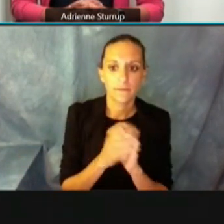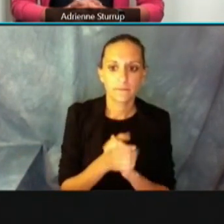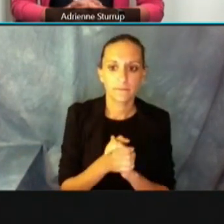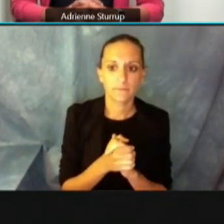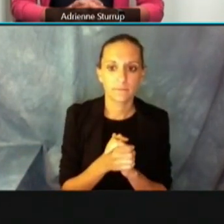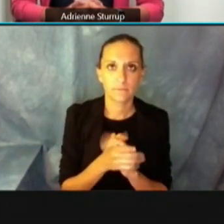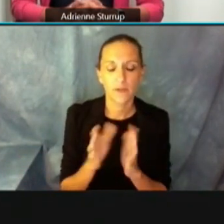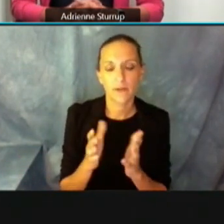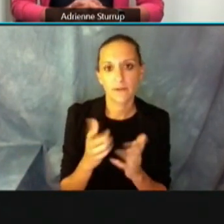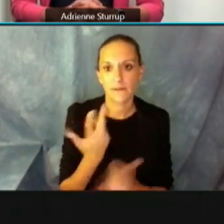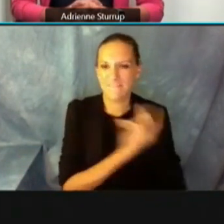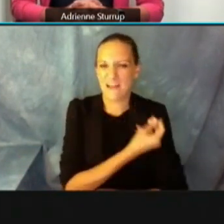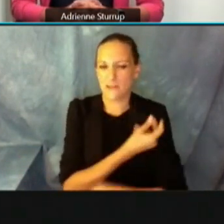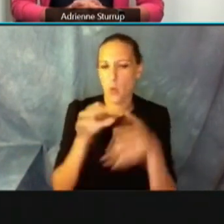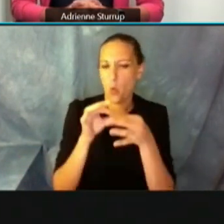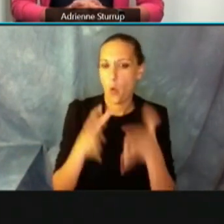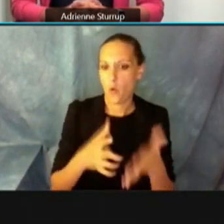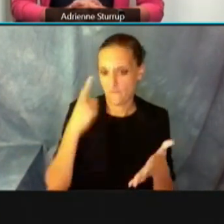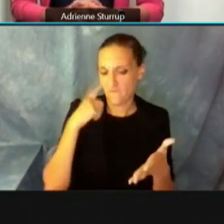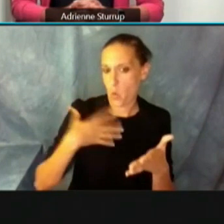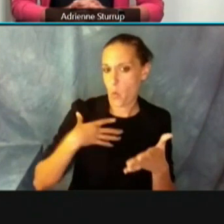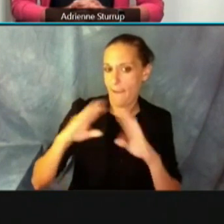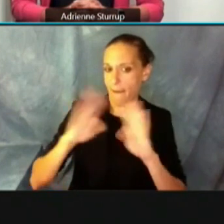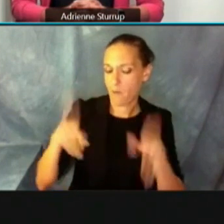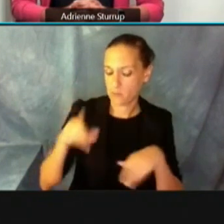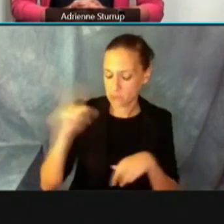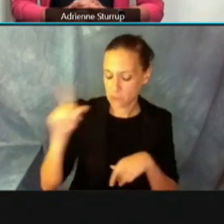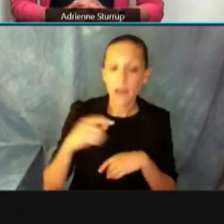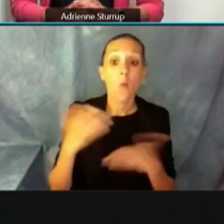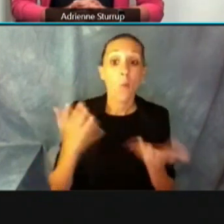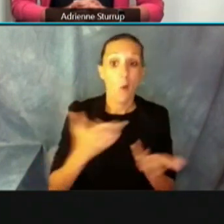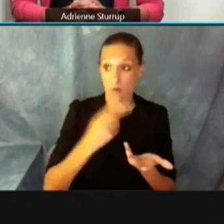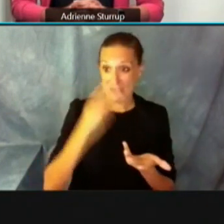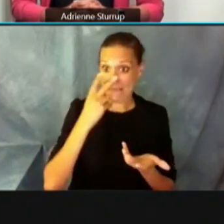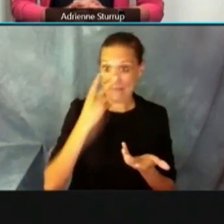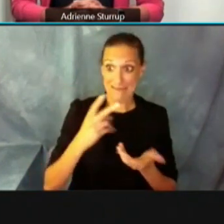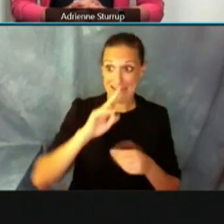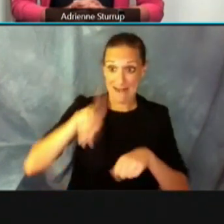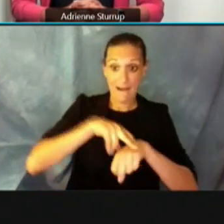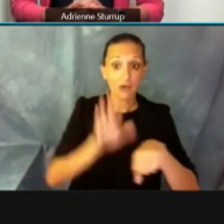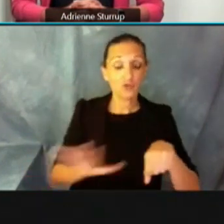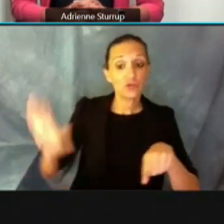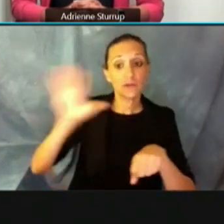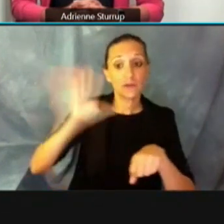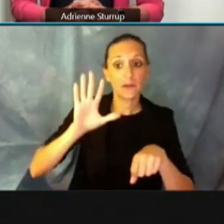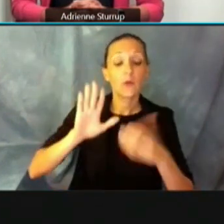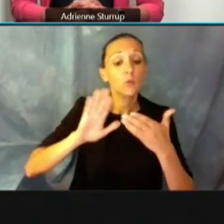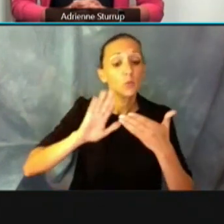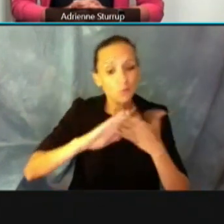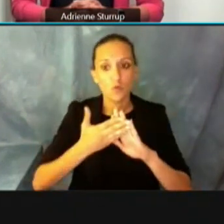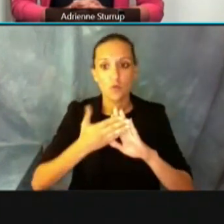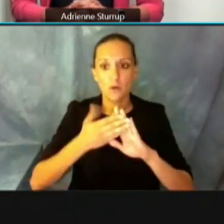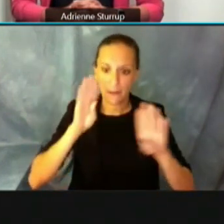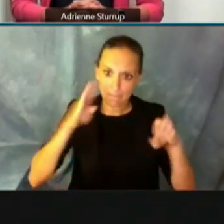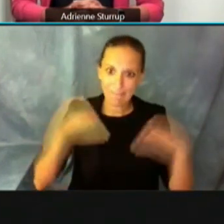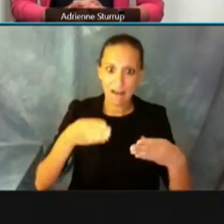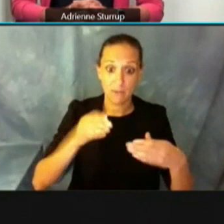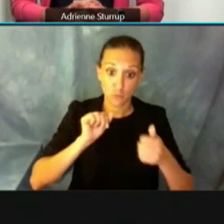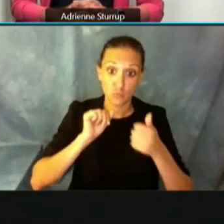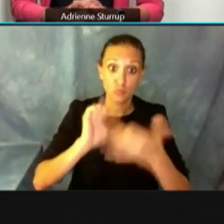the vaccine coordinator for the White House. And what we're seeing nationally is that community-based approaches